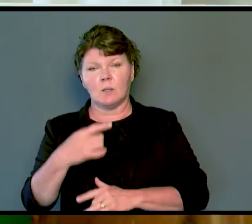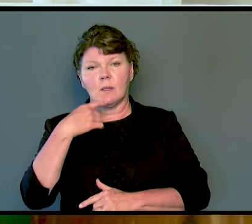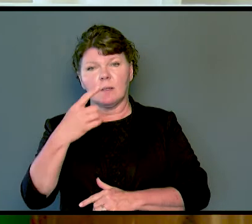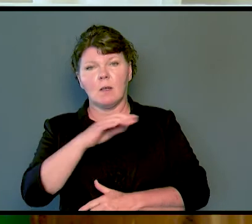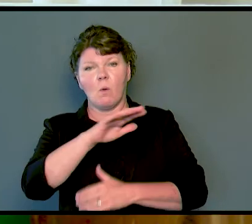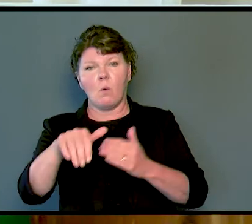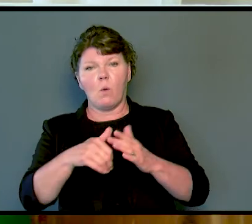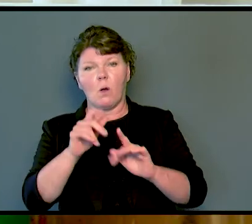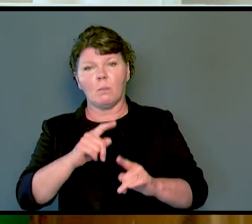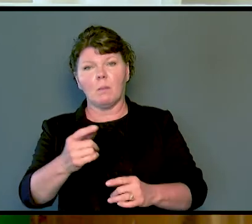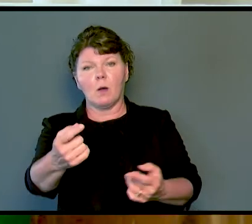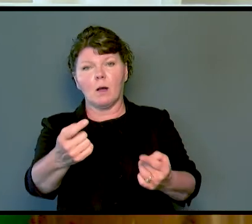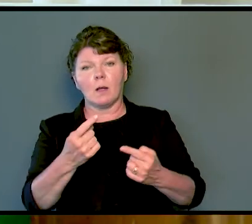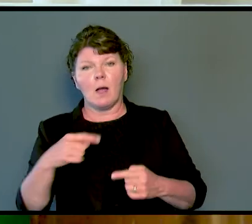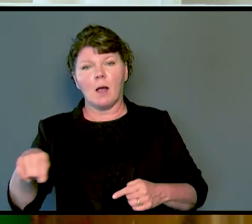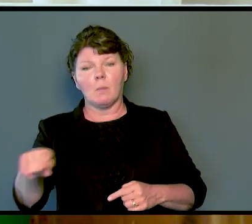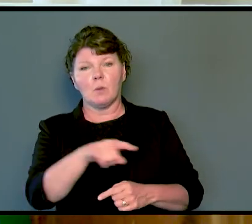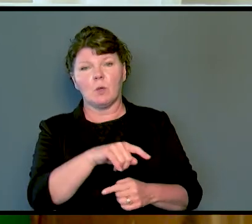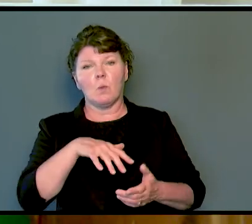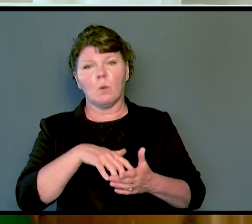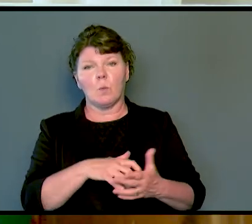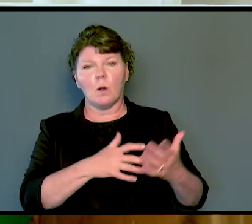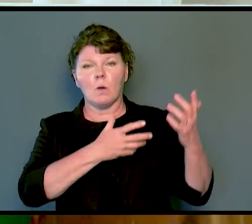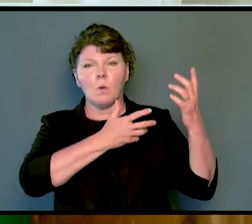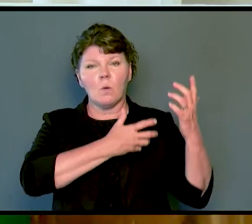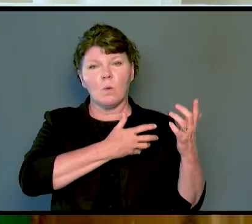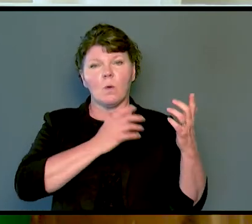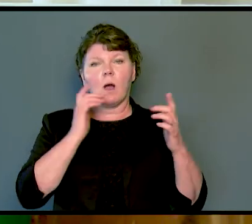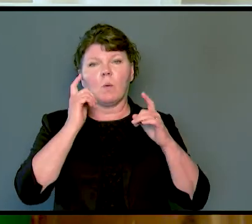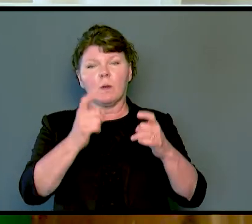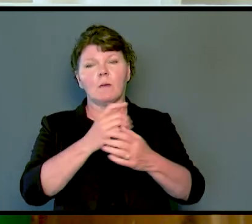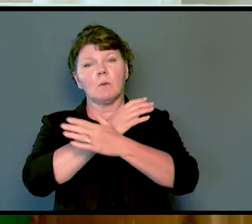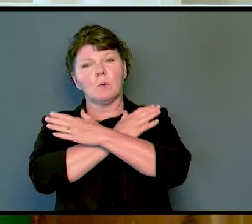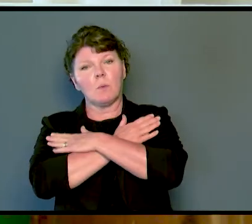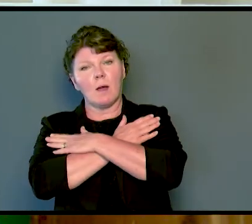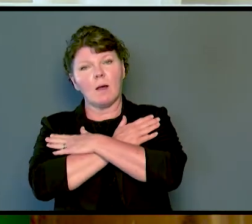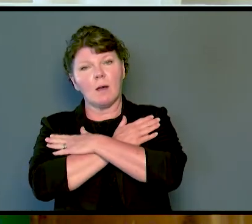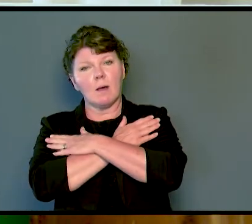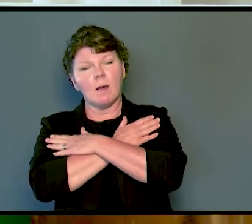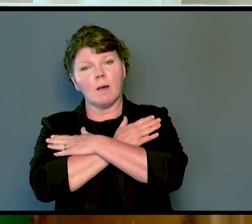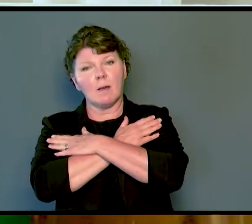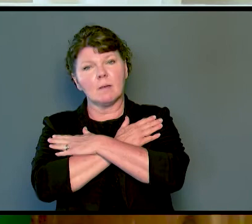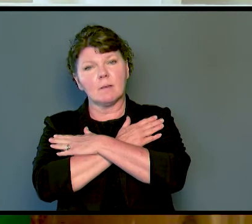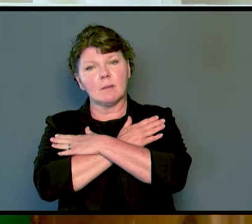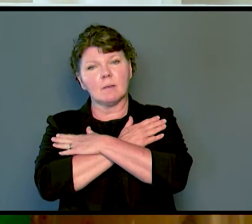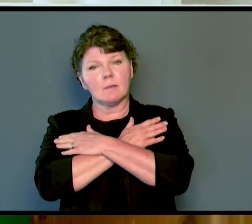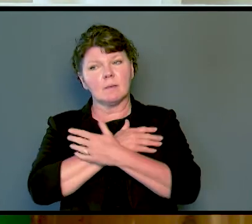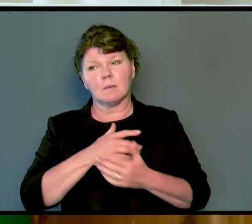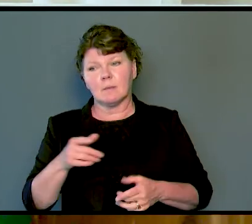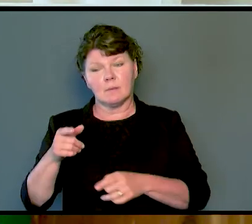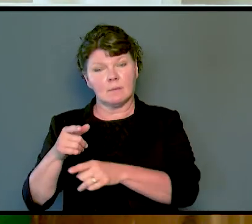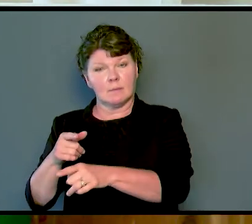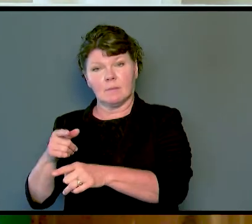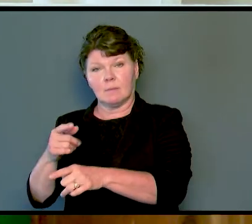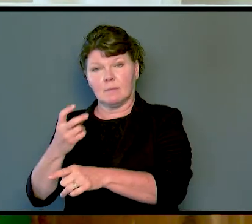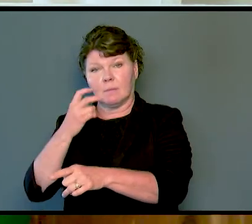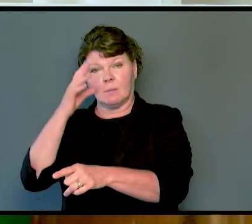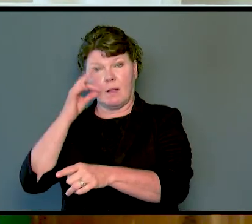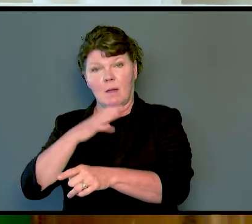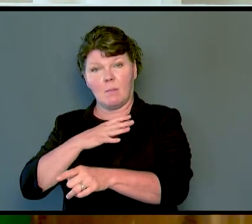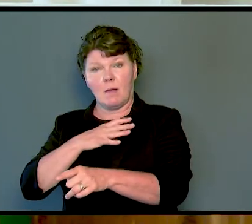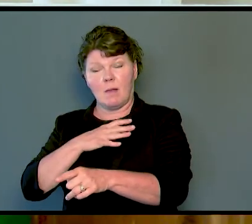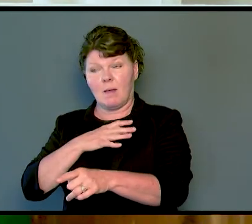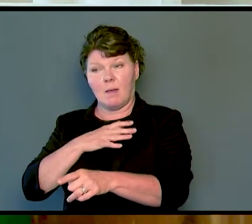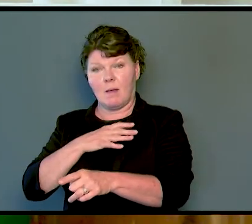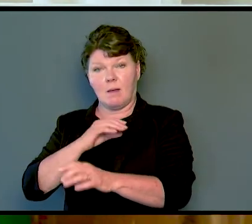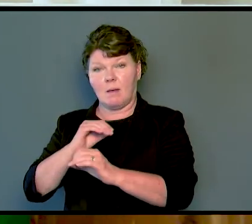says to all people, "Come to me, all you who are weary and burdened, and I will give you rest." Nothing would stop Bartimaeus from getting